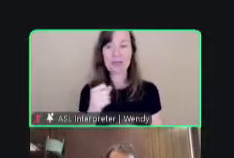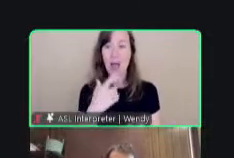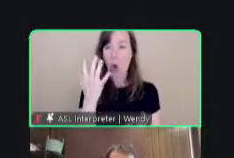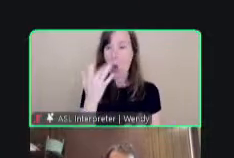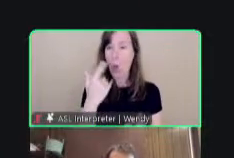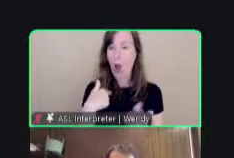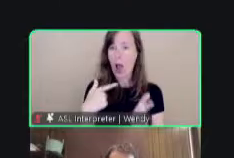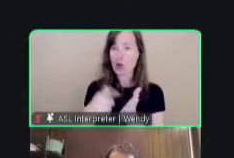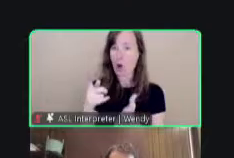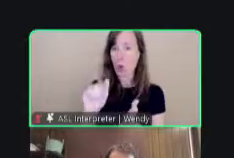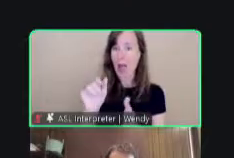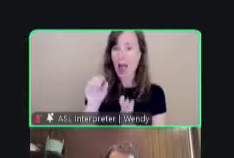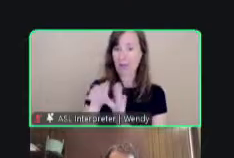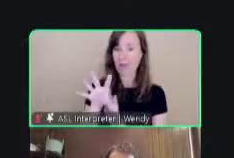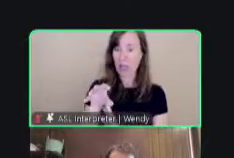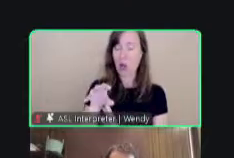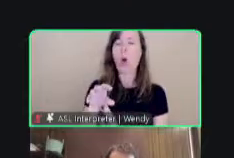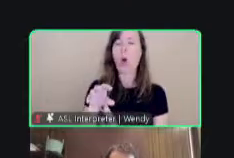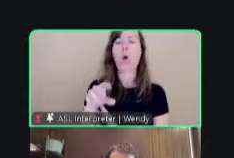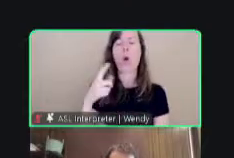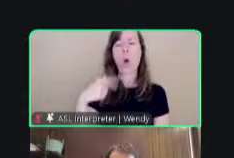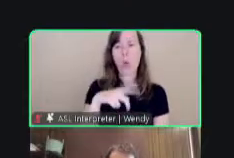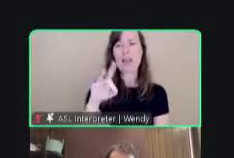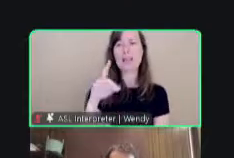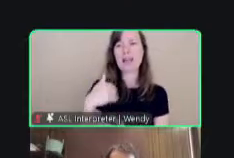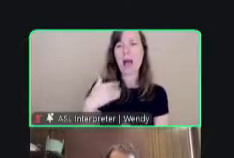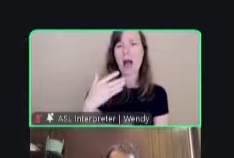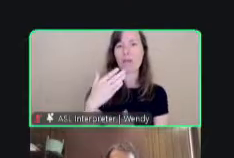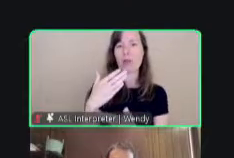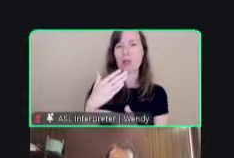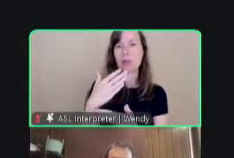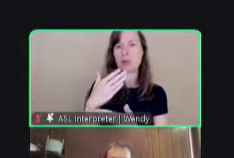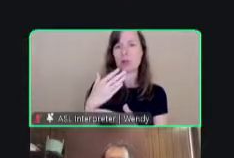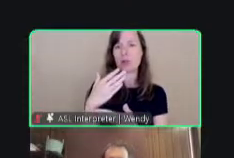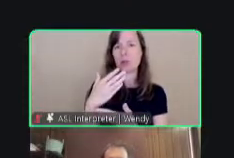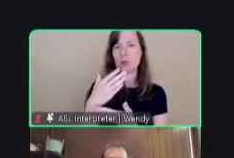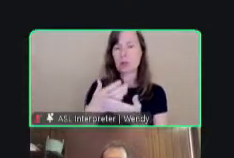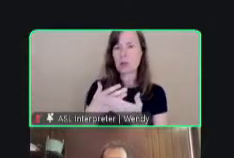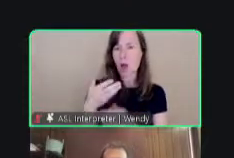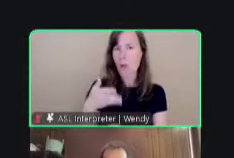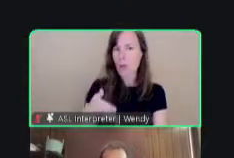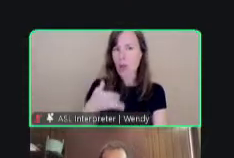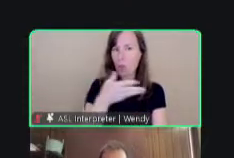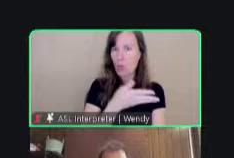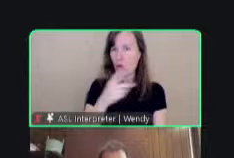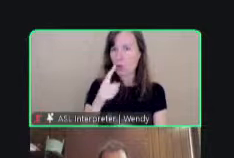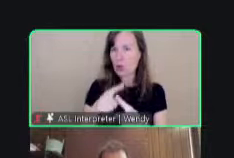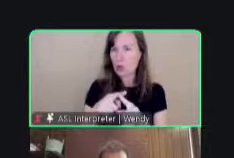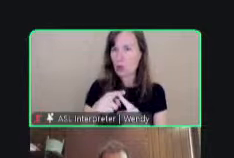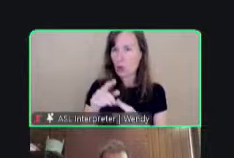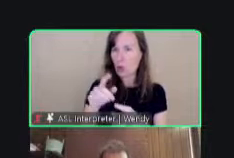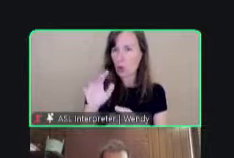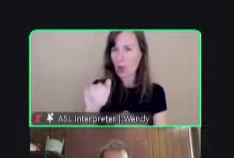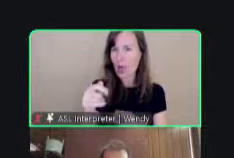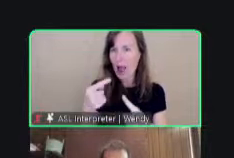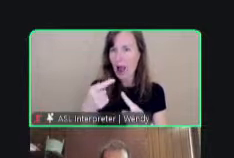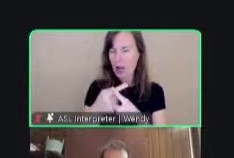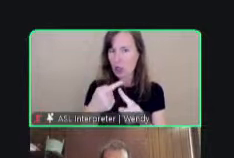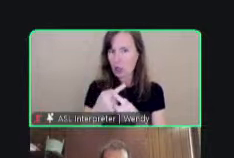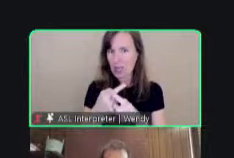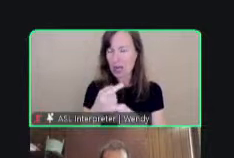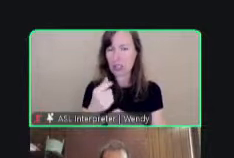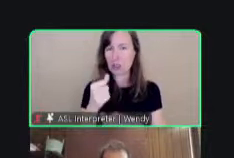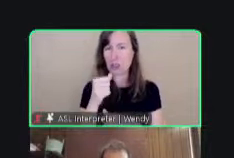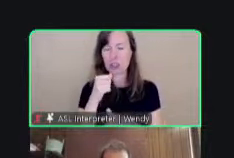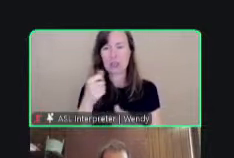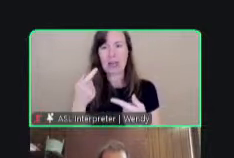some improvements to that intersection. That has not happened again, but we were able to leverage that event. And it was a tragic event. There's other